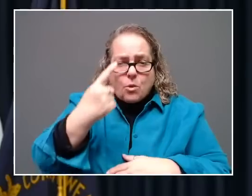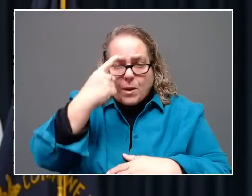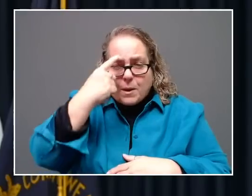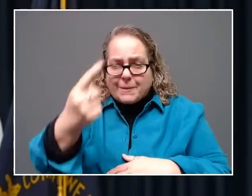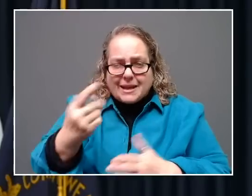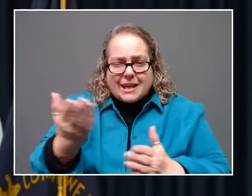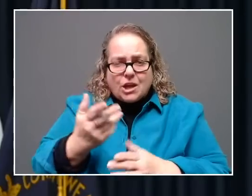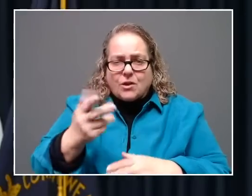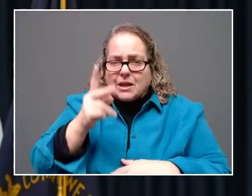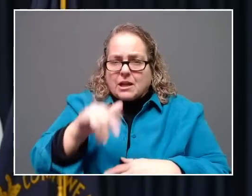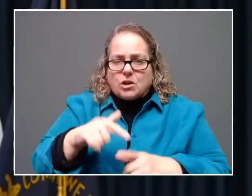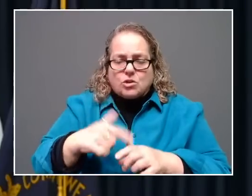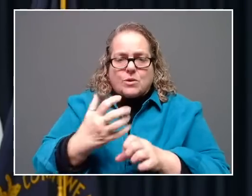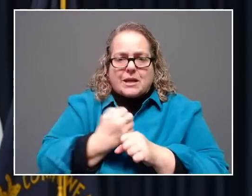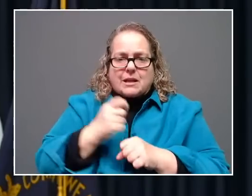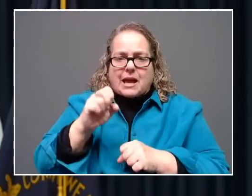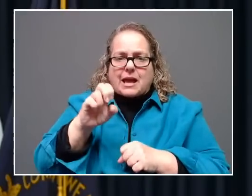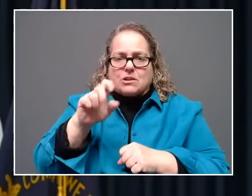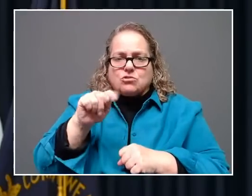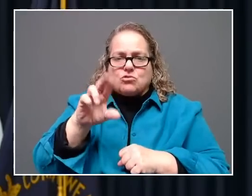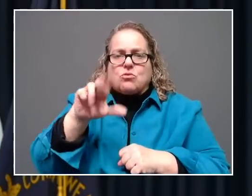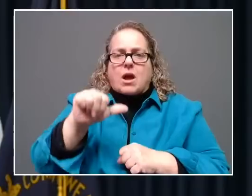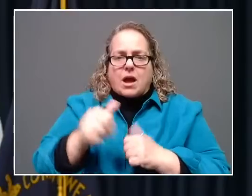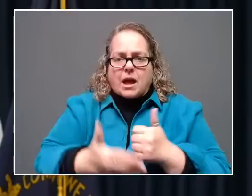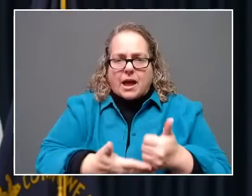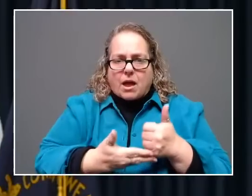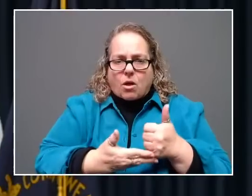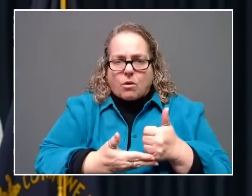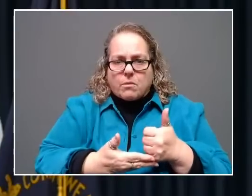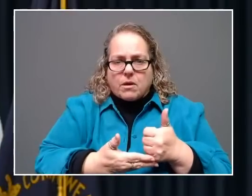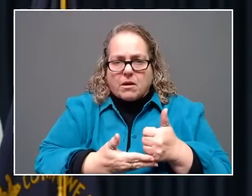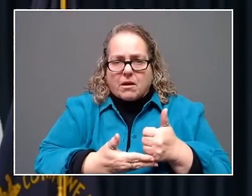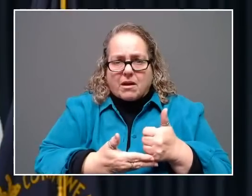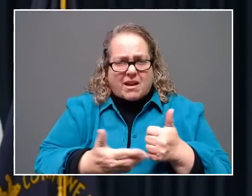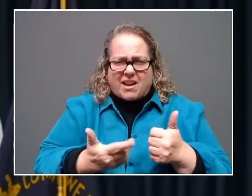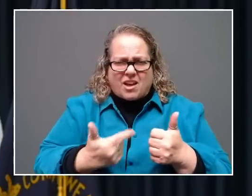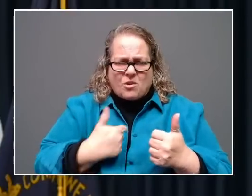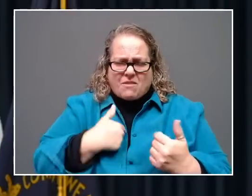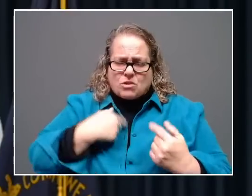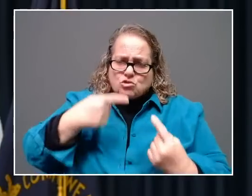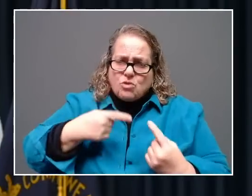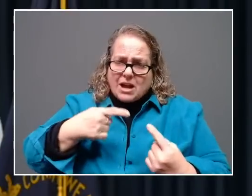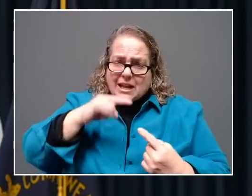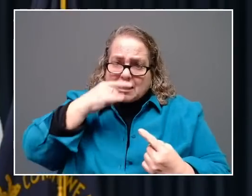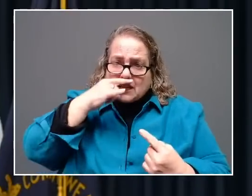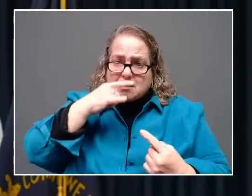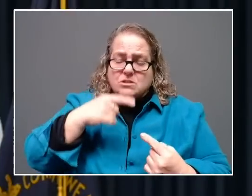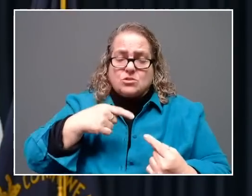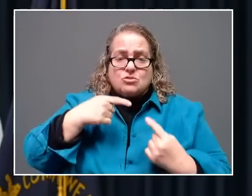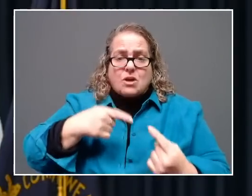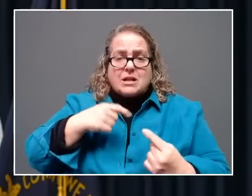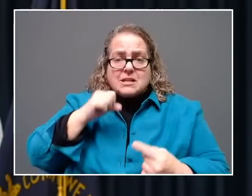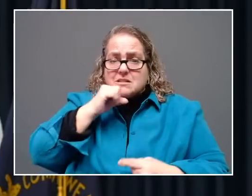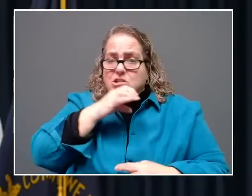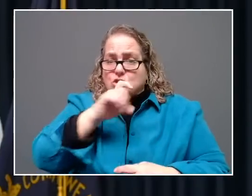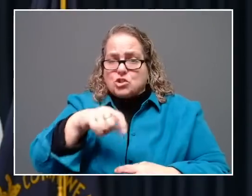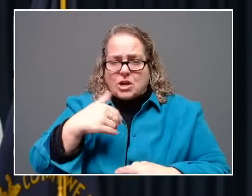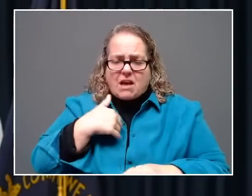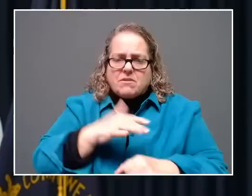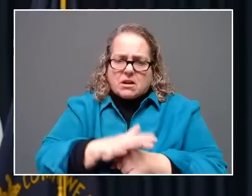extra help. And I, for one, certainly think our struggling kids and our struggling seniors ought to have enough food.